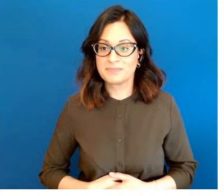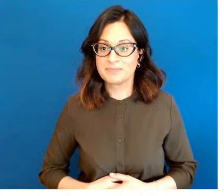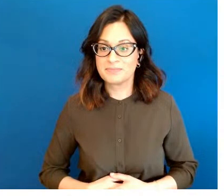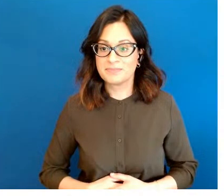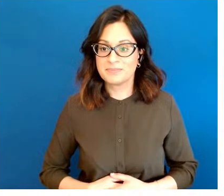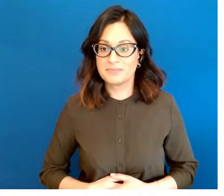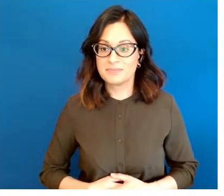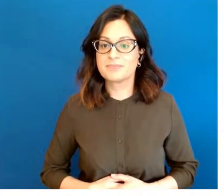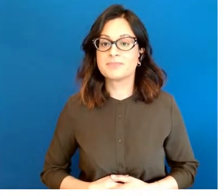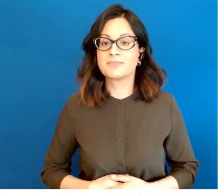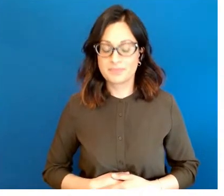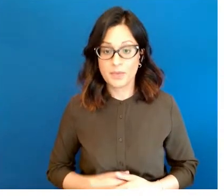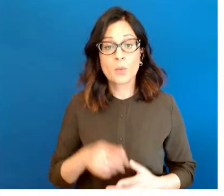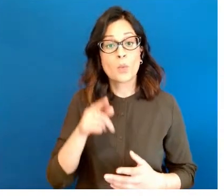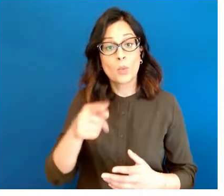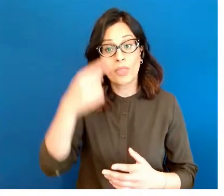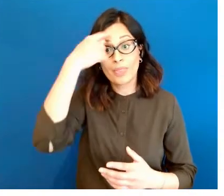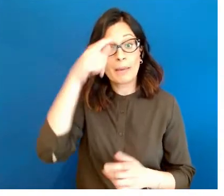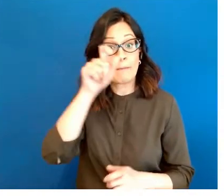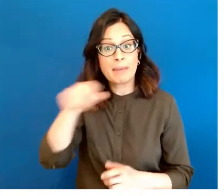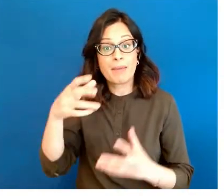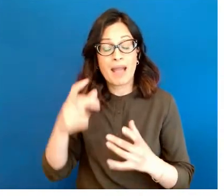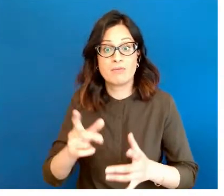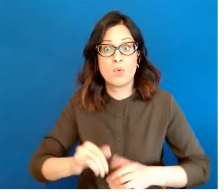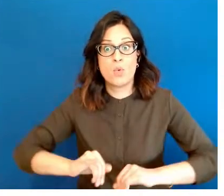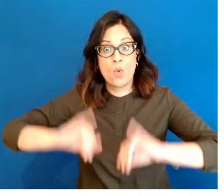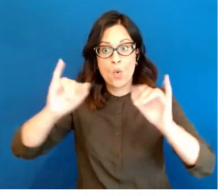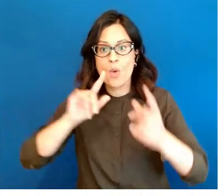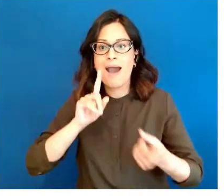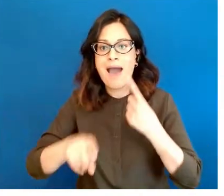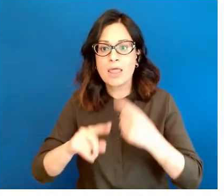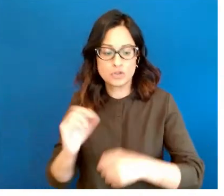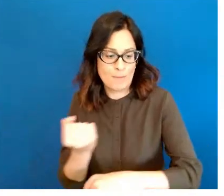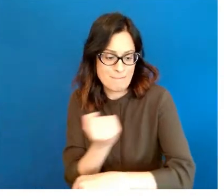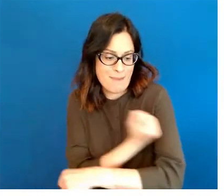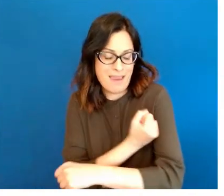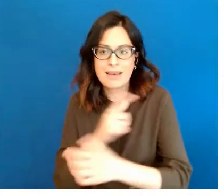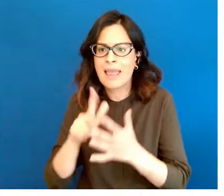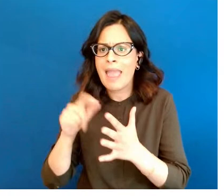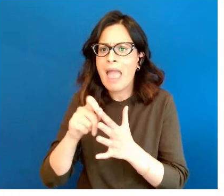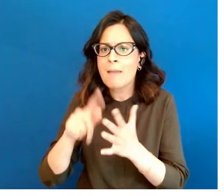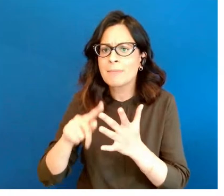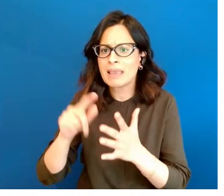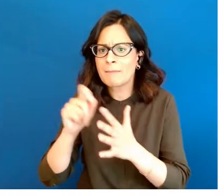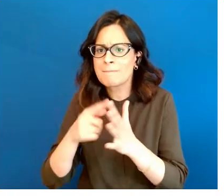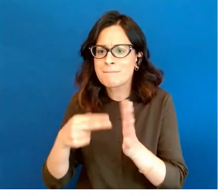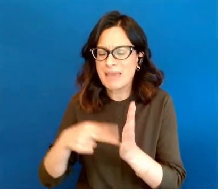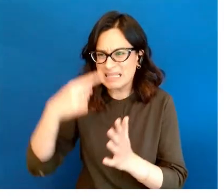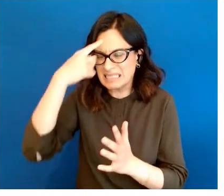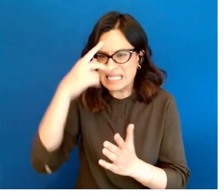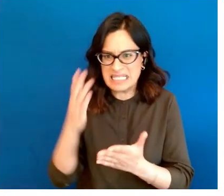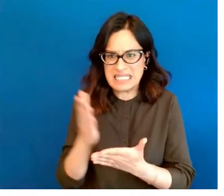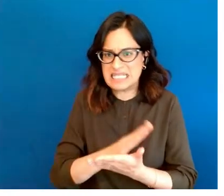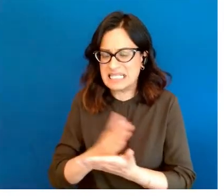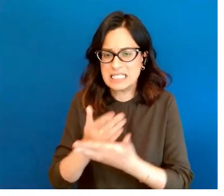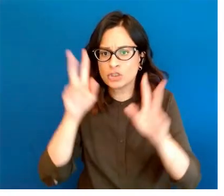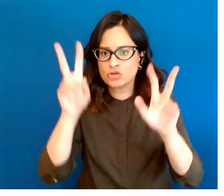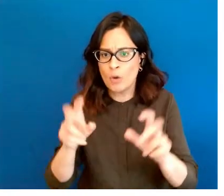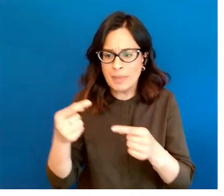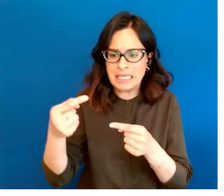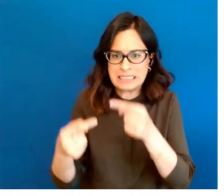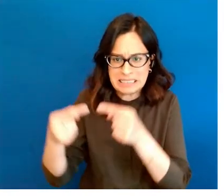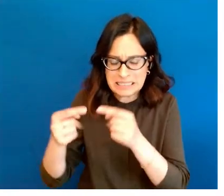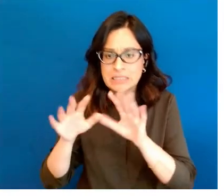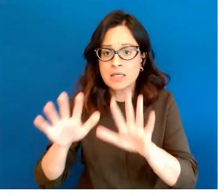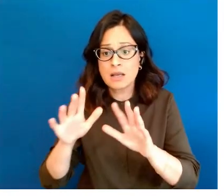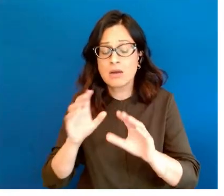adrenaline auto-injector. So who gets them? And this is a thorny topic. Hopefully I can help guide you through this. For patients